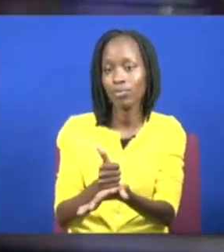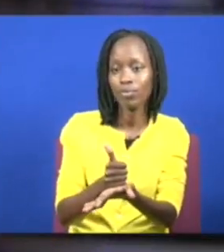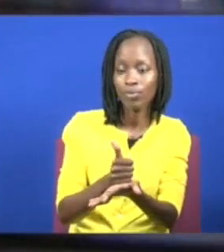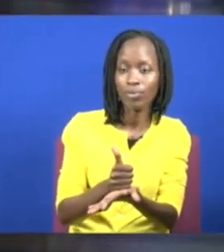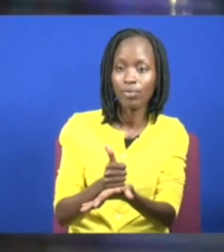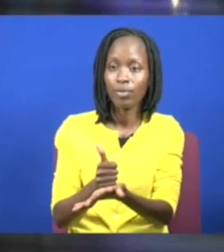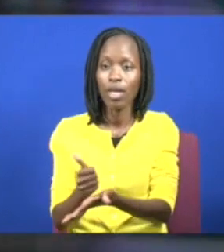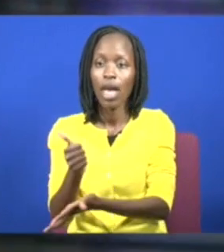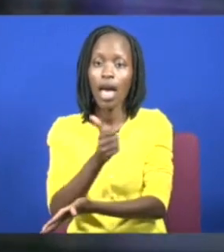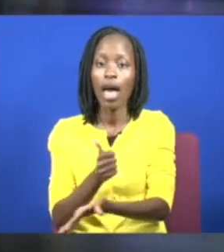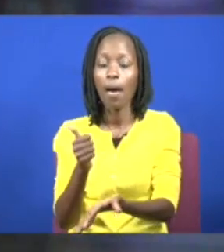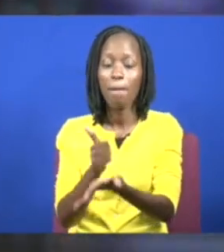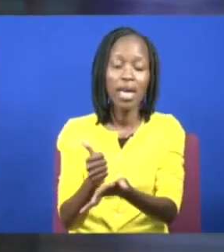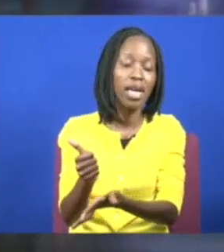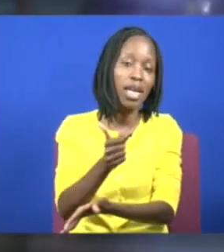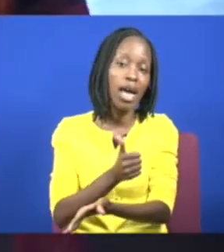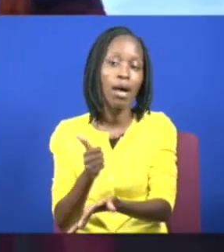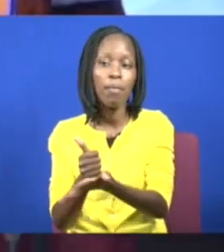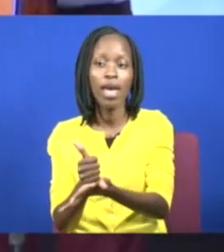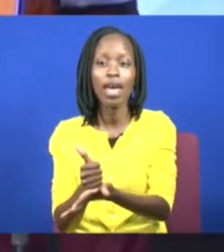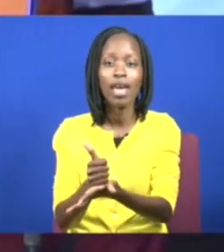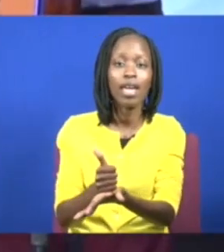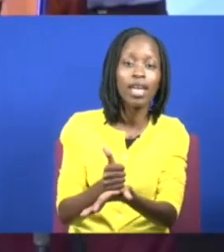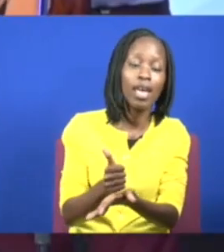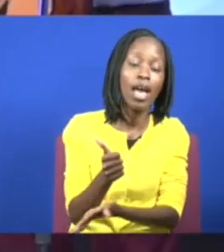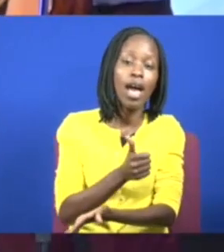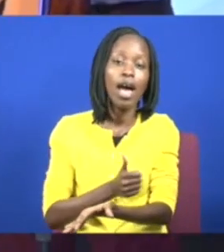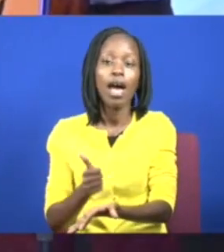amen, amen. Join me as you sing, amen.